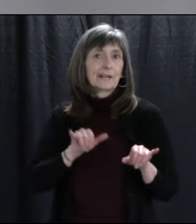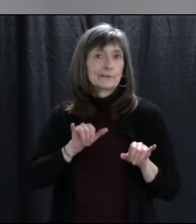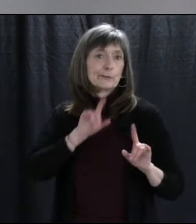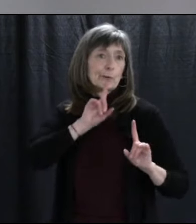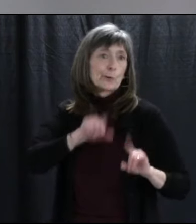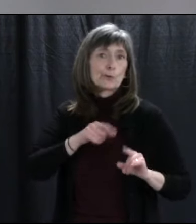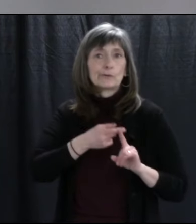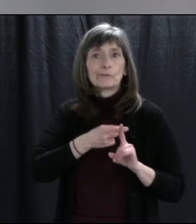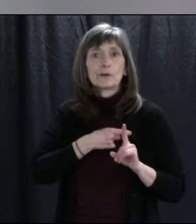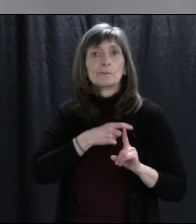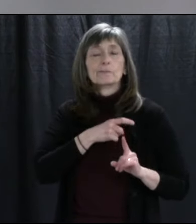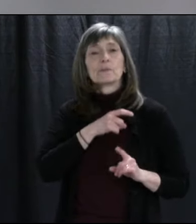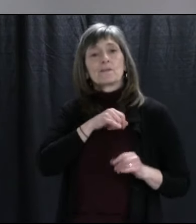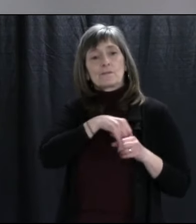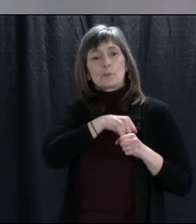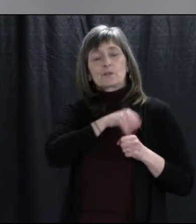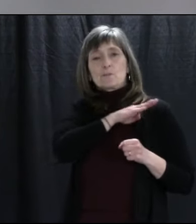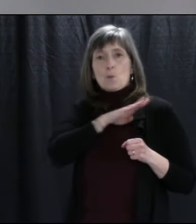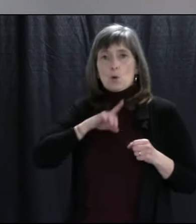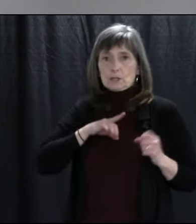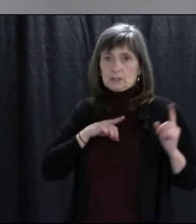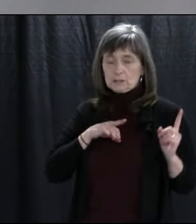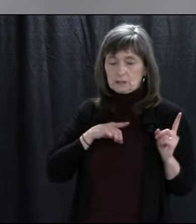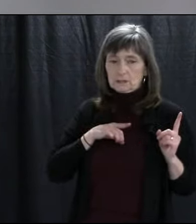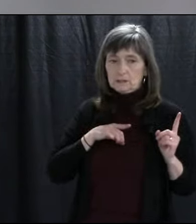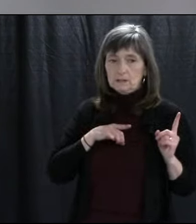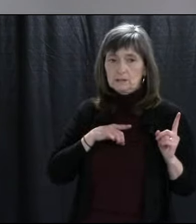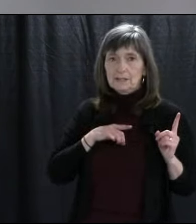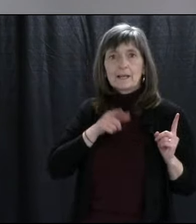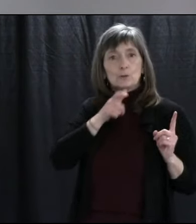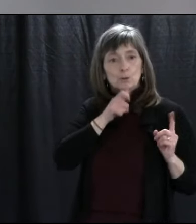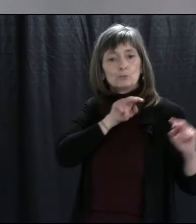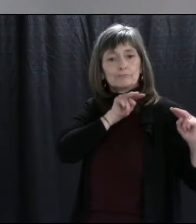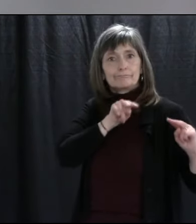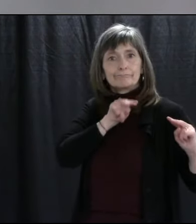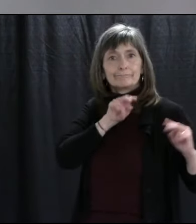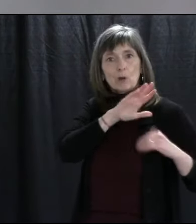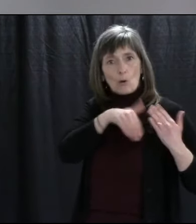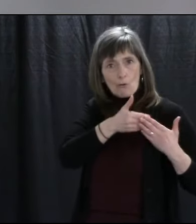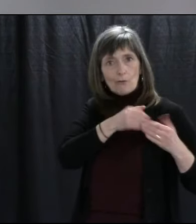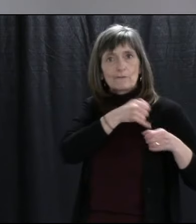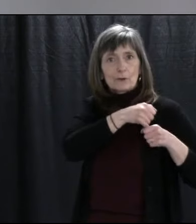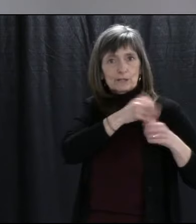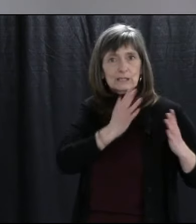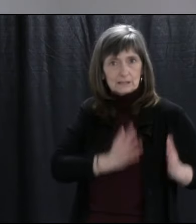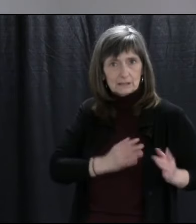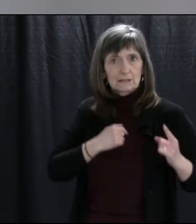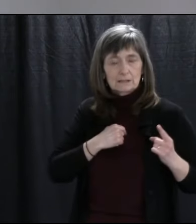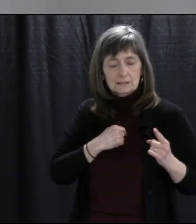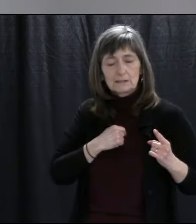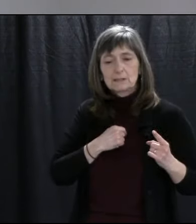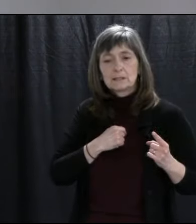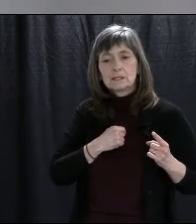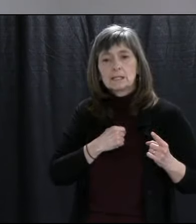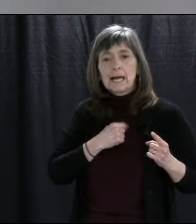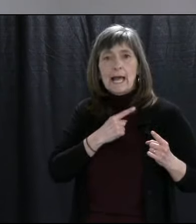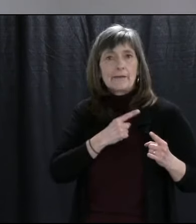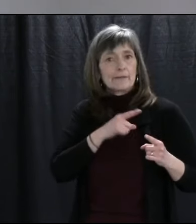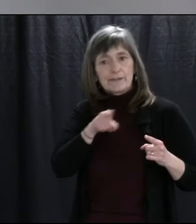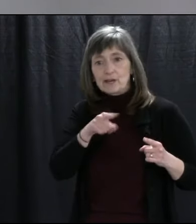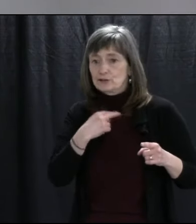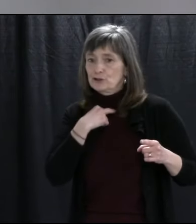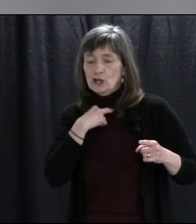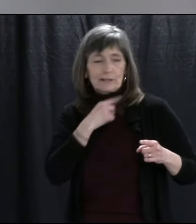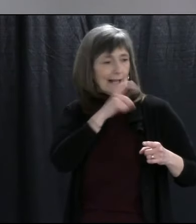the Pharmacy Board. That is the regulatory body for pharmacists in this province, and they are bound to do